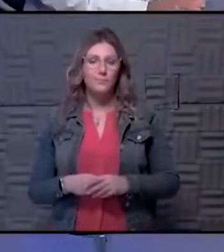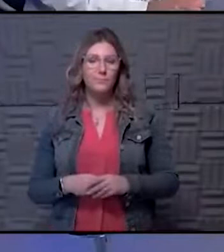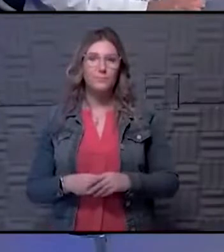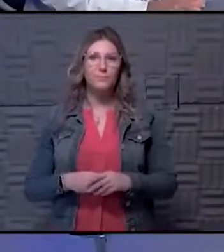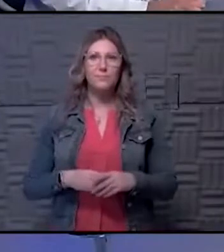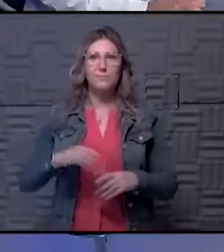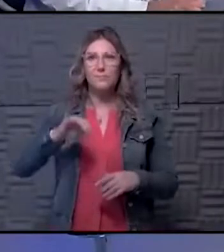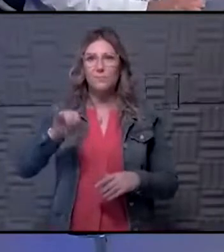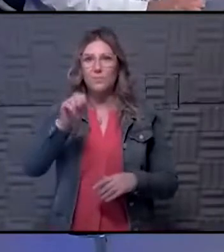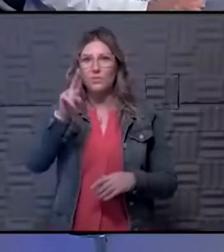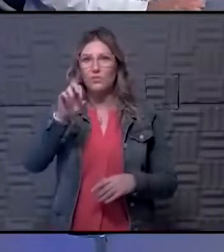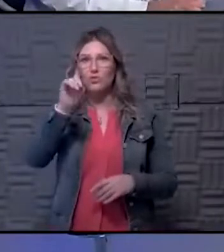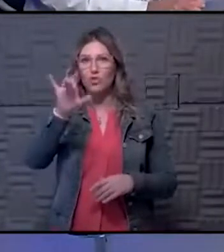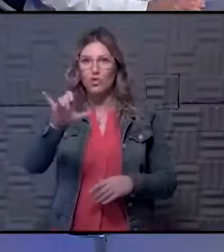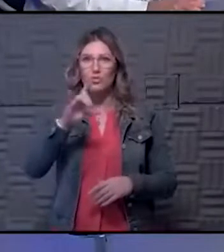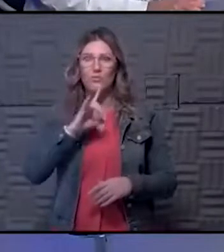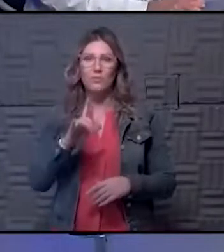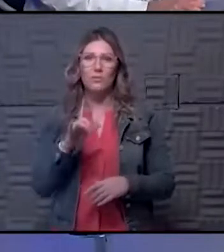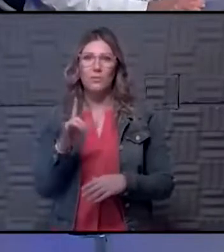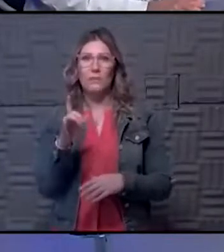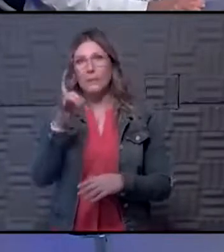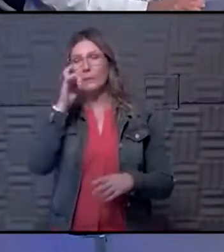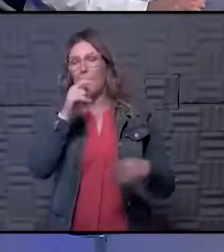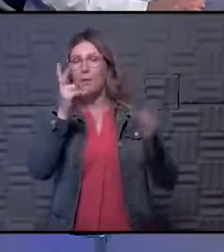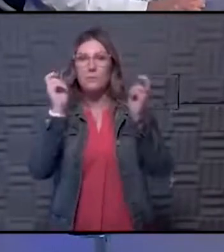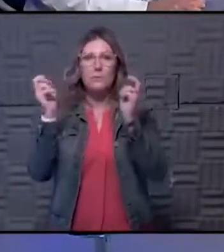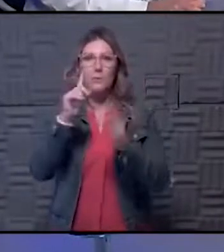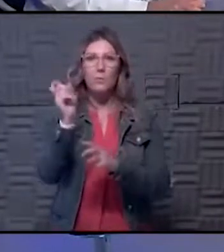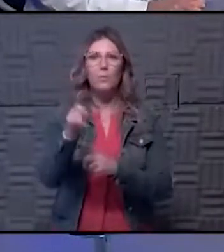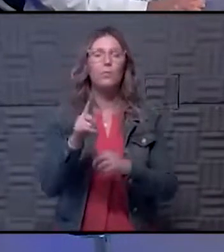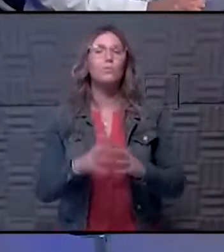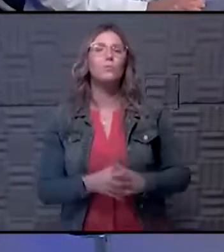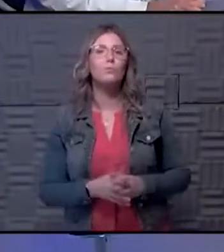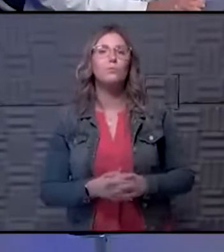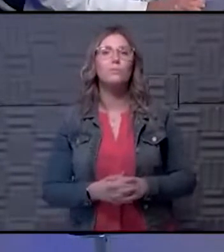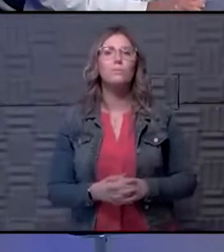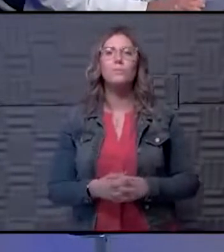going to All of us, non-topic yeah. questions. She wants to know if you